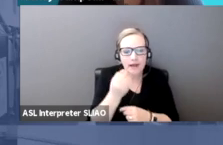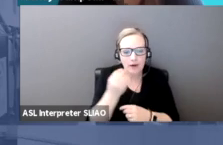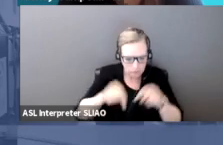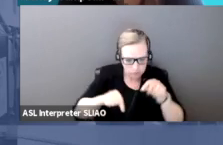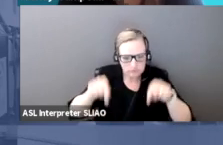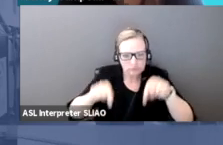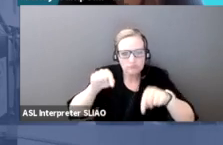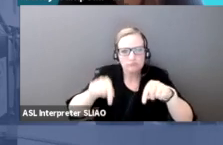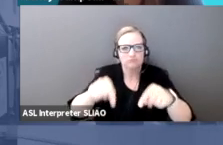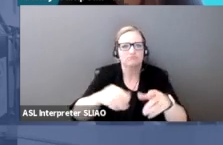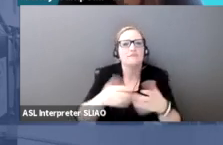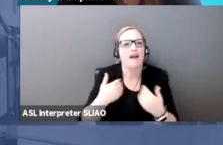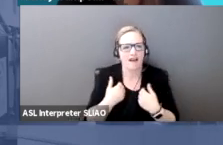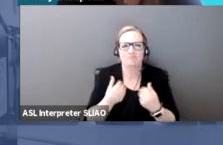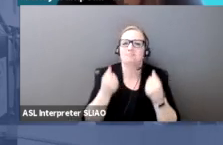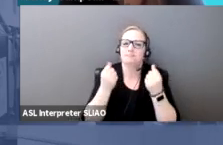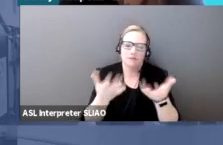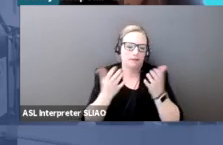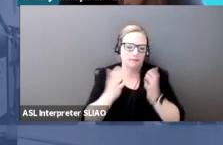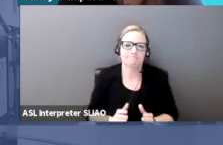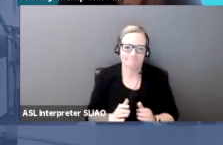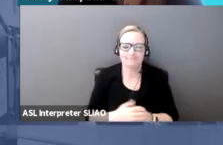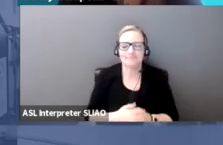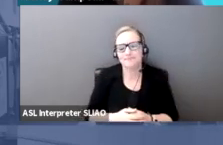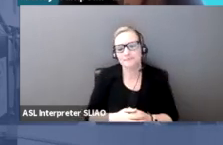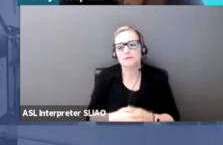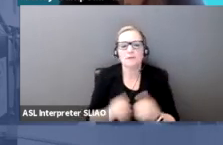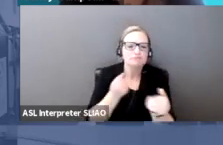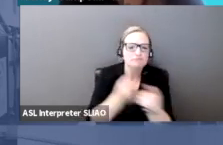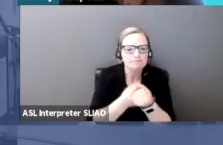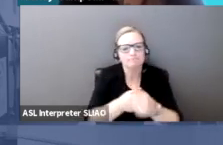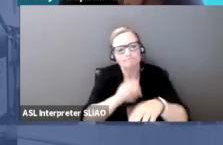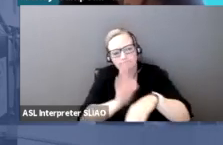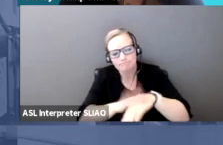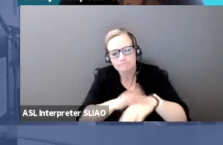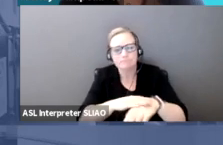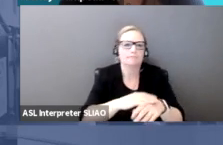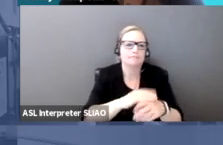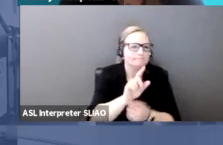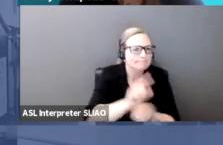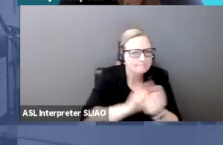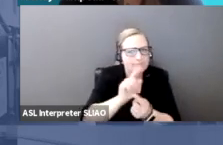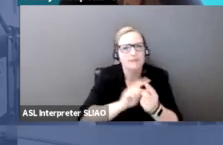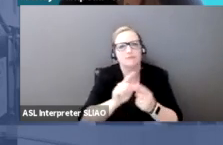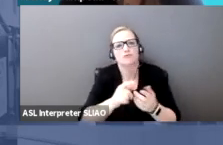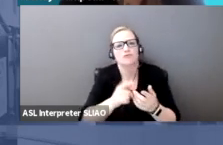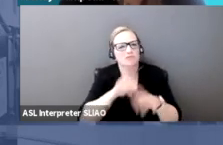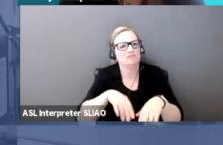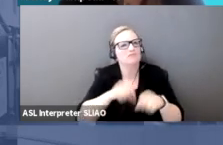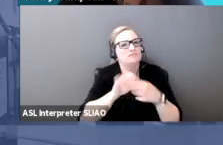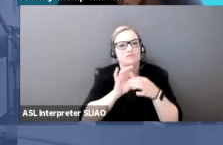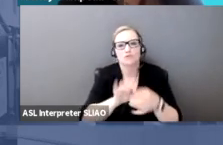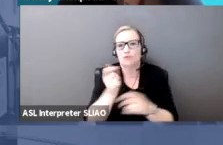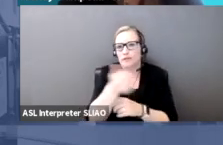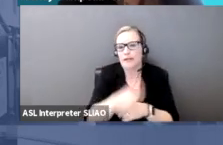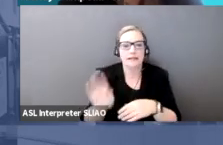our clients. We do a lot of support, guidance, mentorship through multiple different stages of business, right from startup